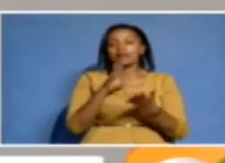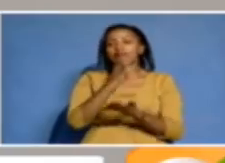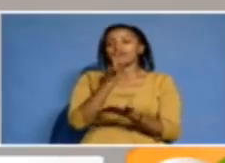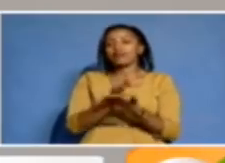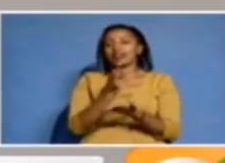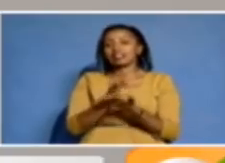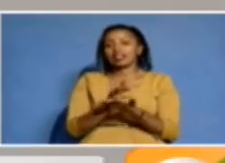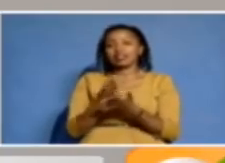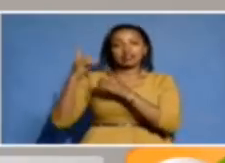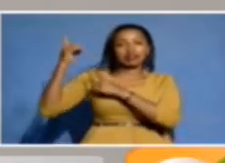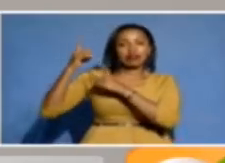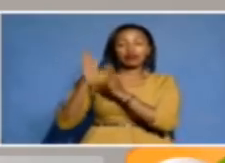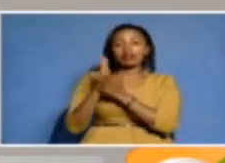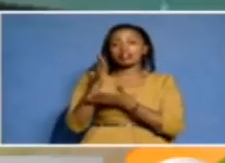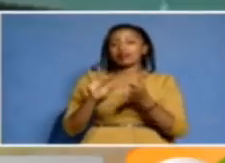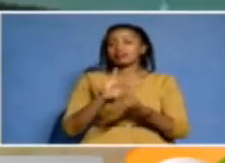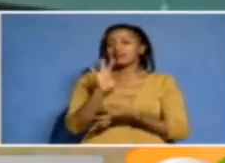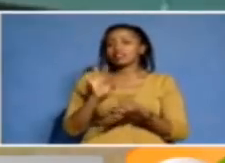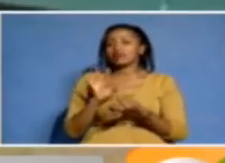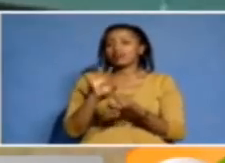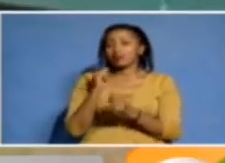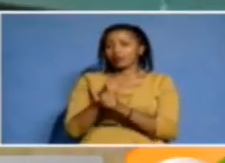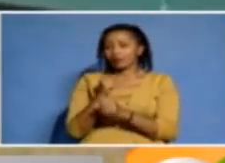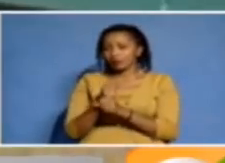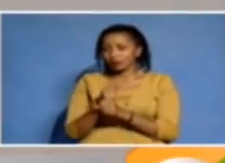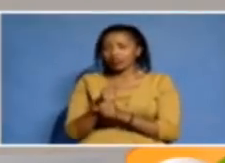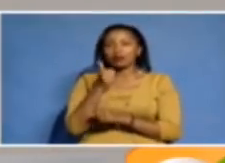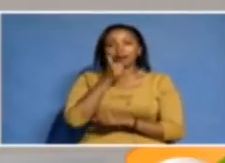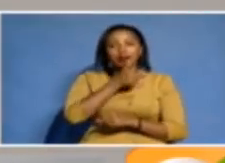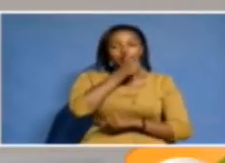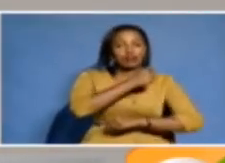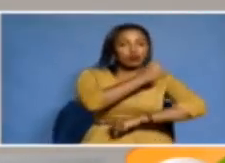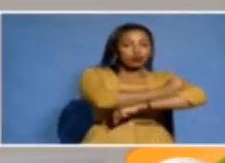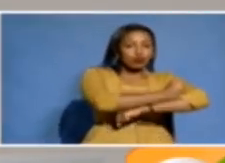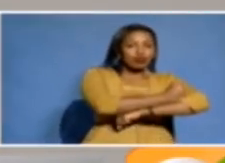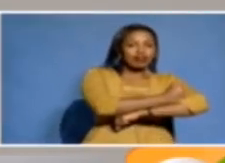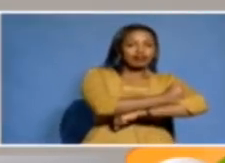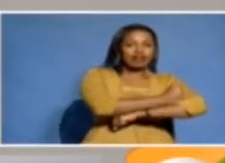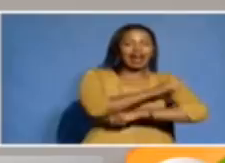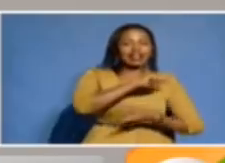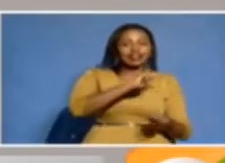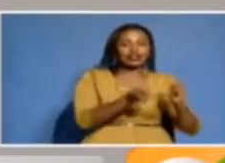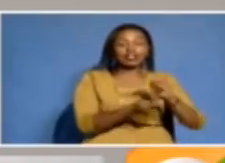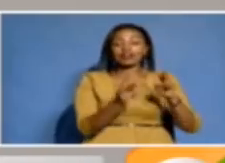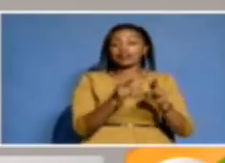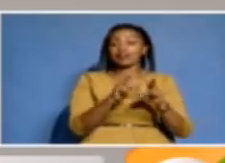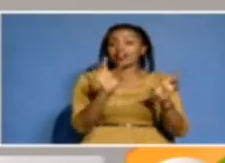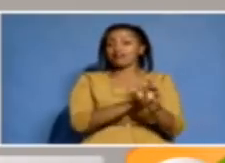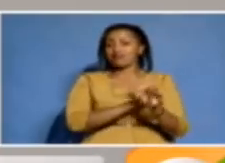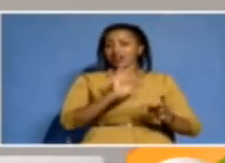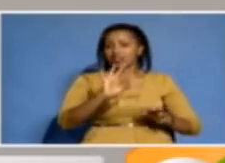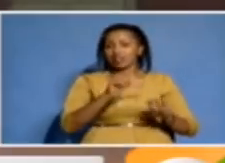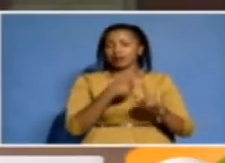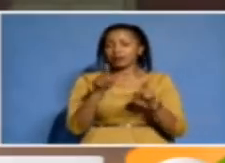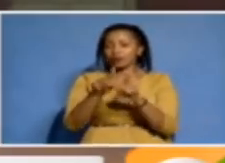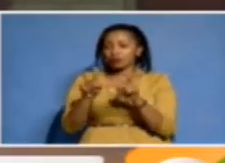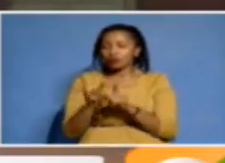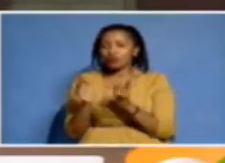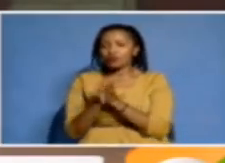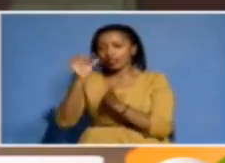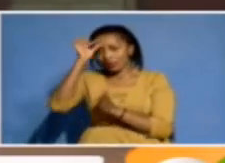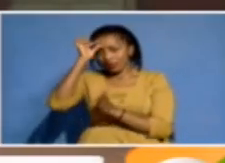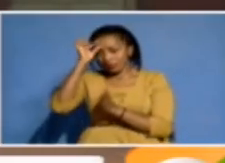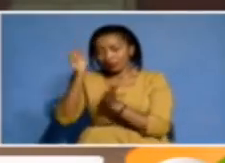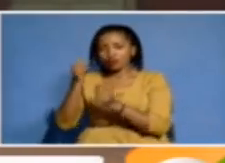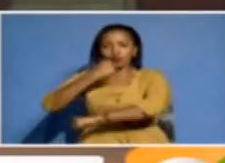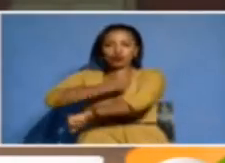performance. Private schools are likely to respond faster. But for you to do the same in a public school system, look at the bureaucracy that is involved. Some of the teachers